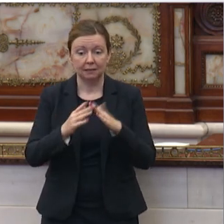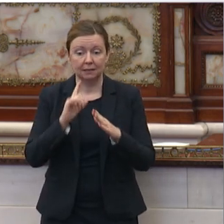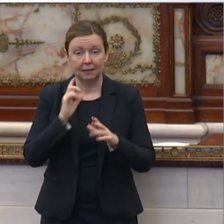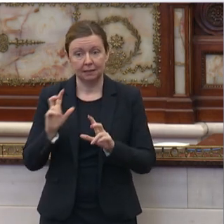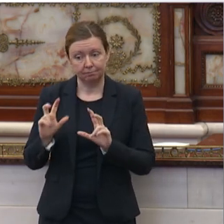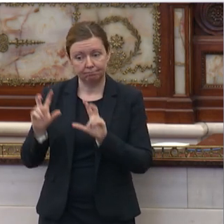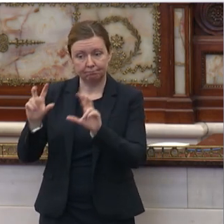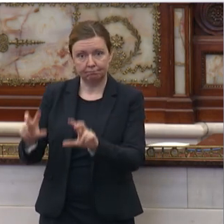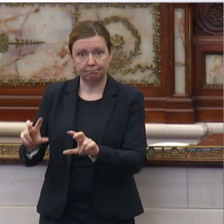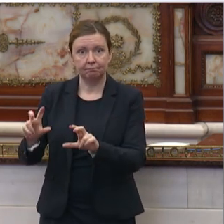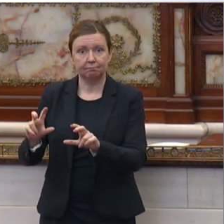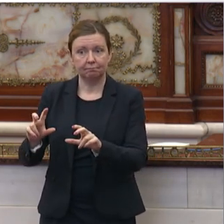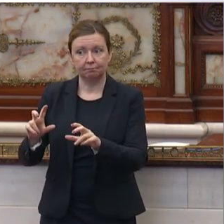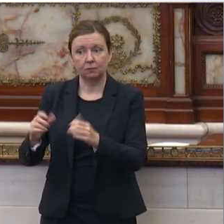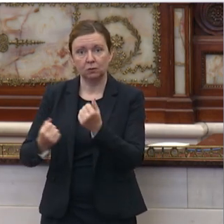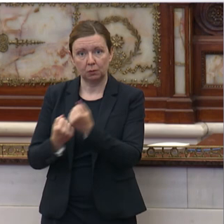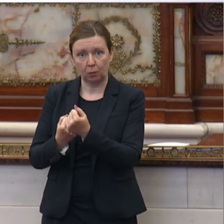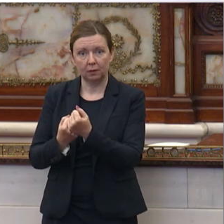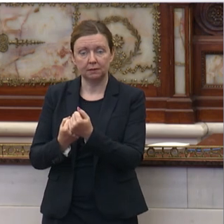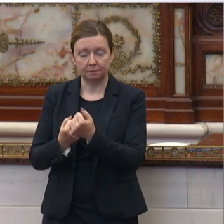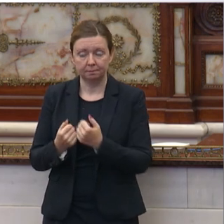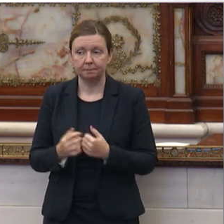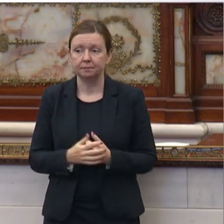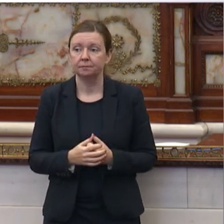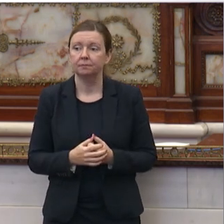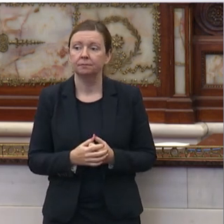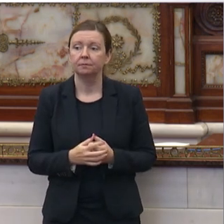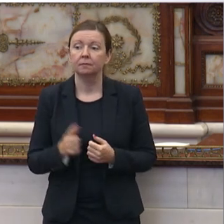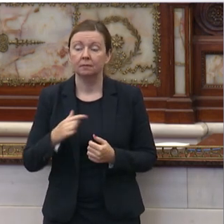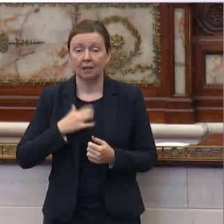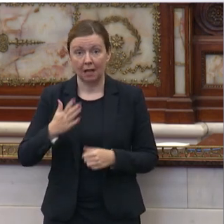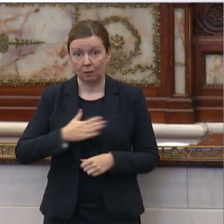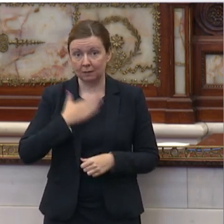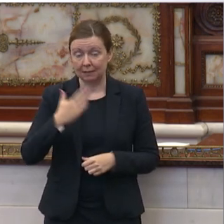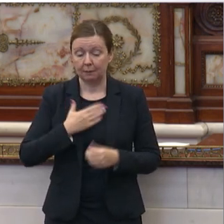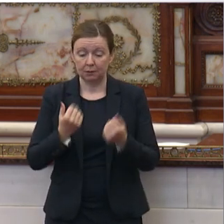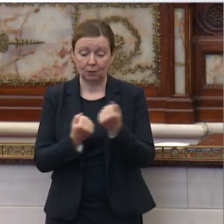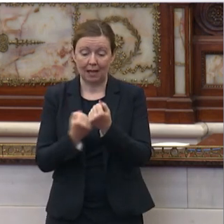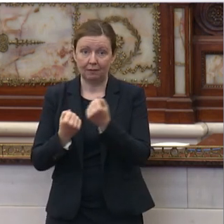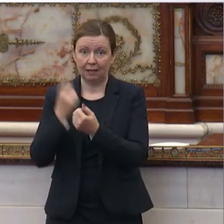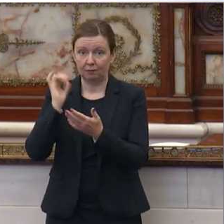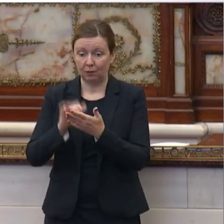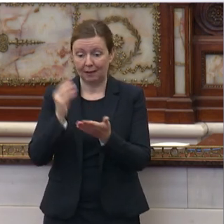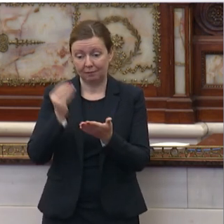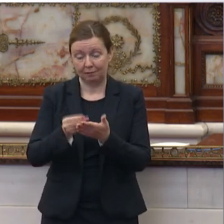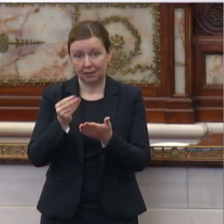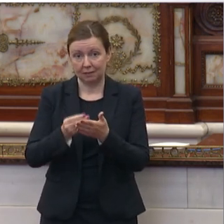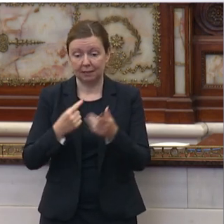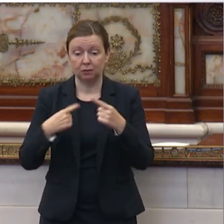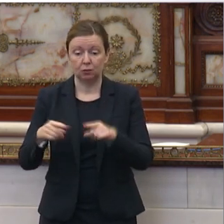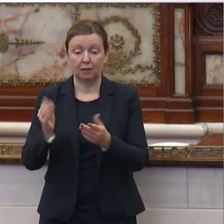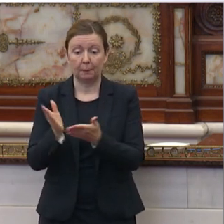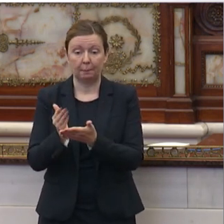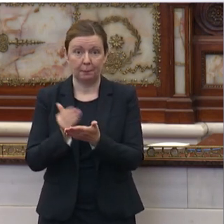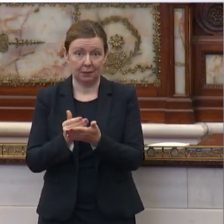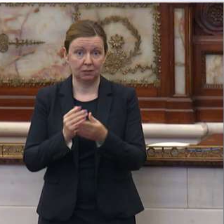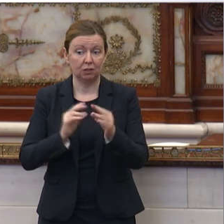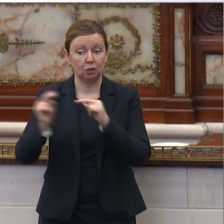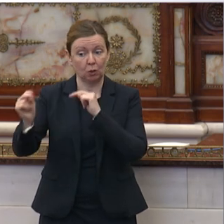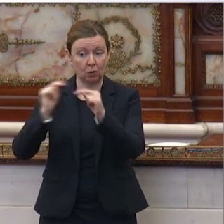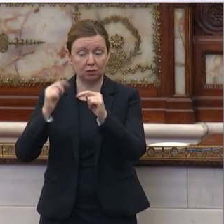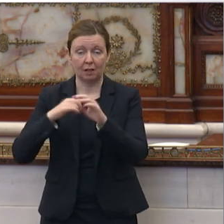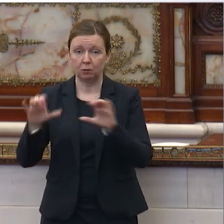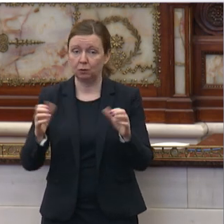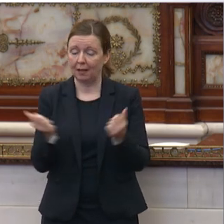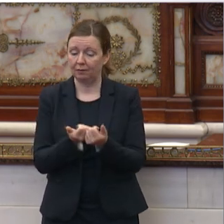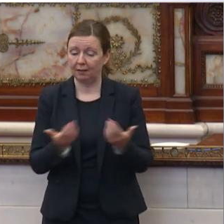this unprecedented support behind them. I was glad to advocate for this funding during budget negotiations, and I'll do